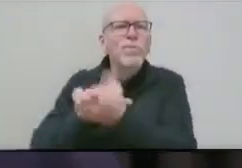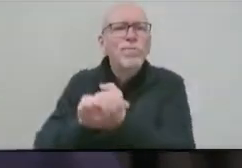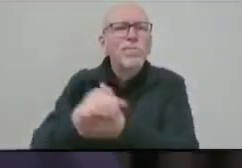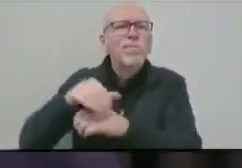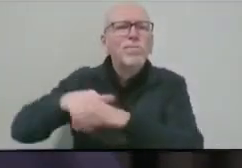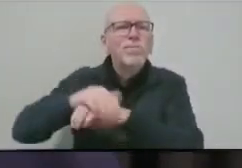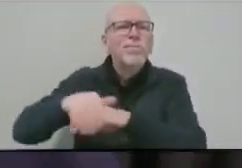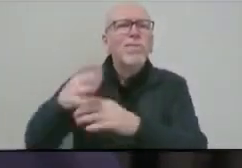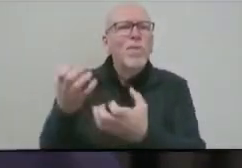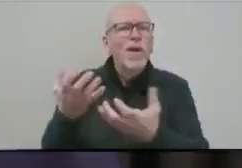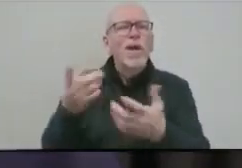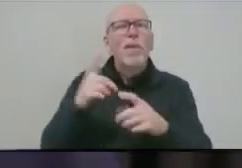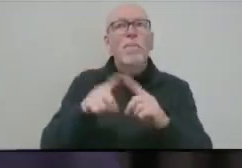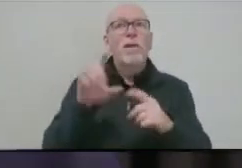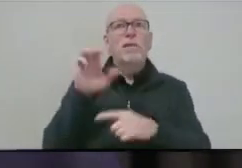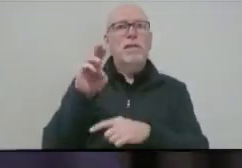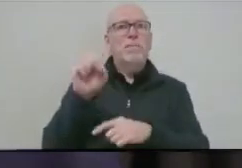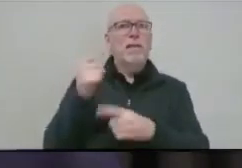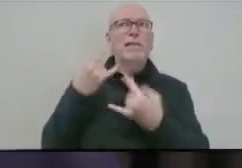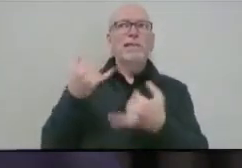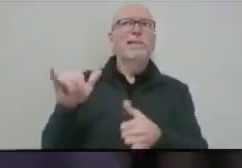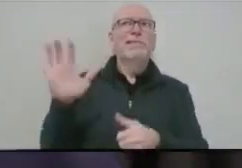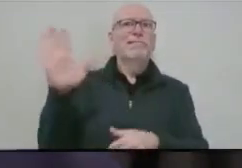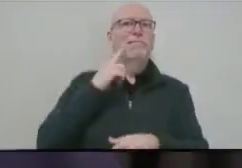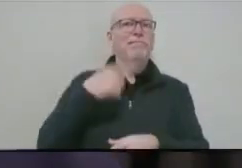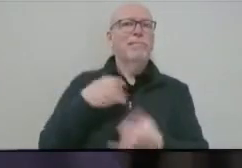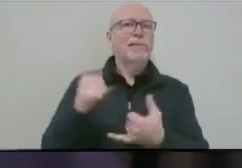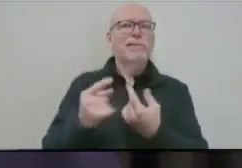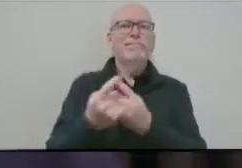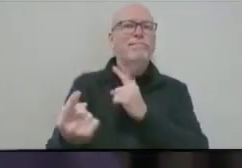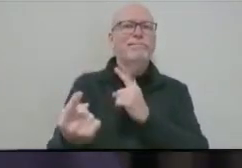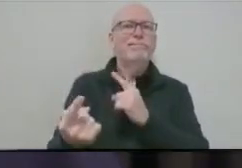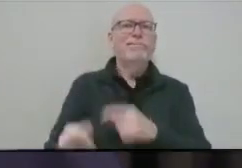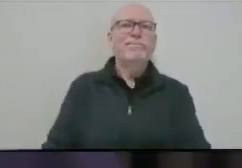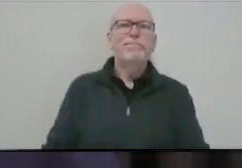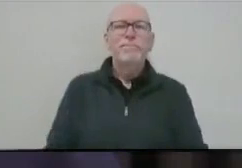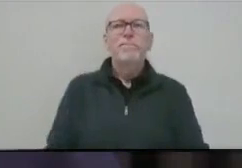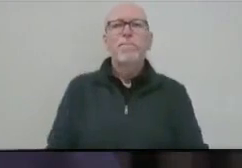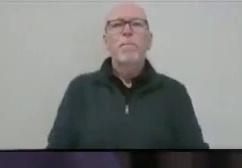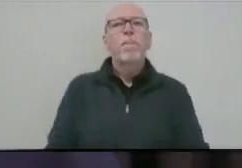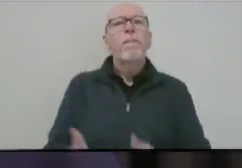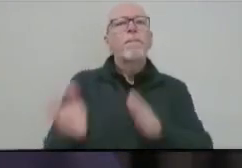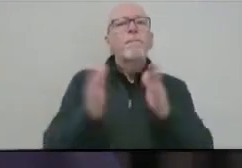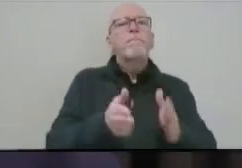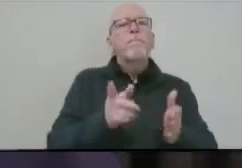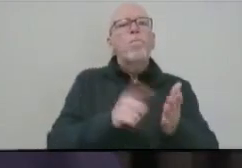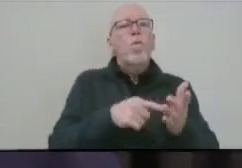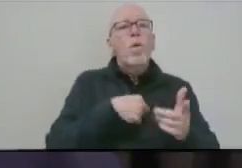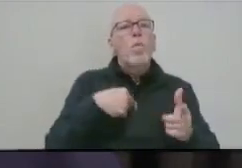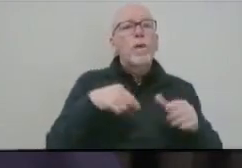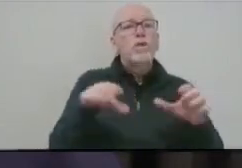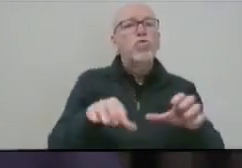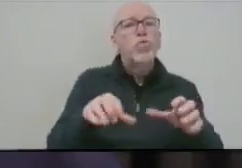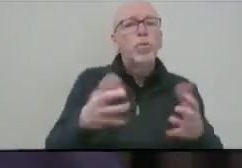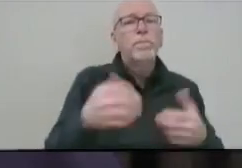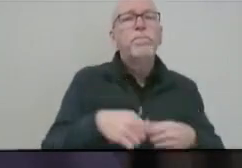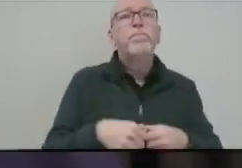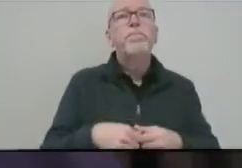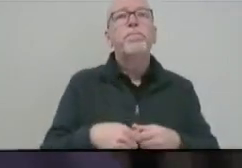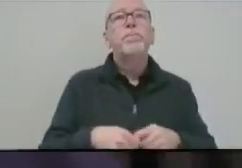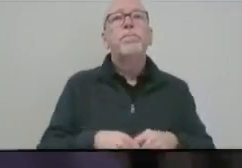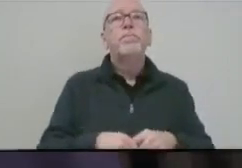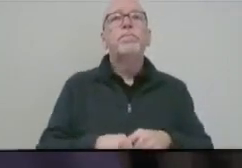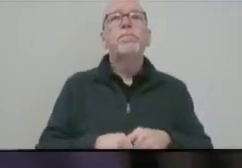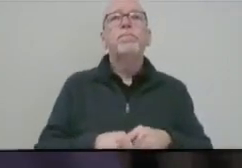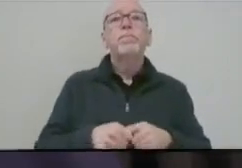according to the CMS guidance right now, they're still going to follow those social distancing practices. In terms of what we're doing, I can tell you